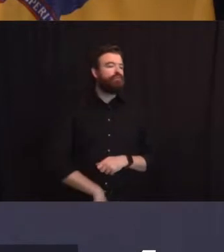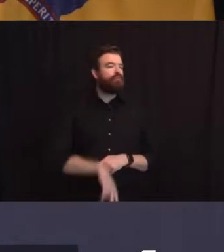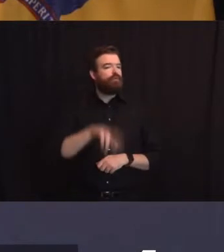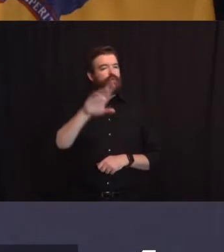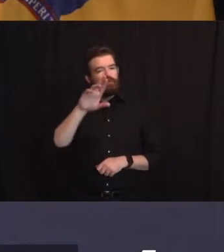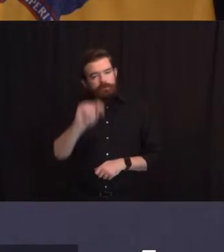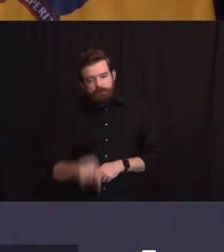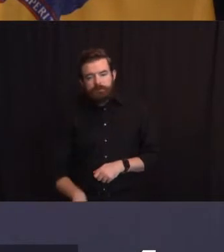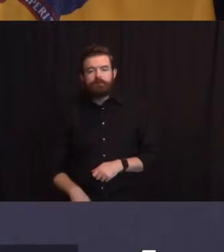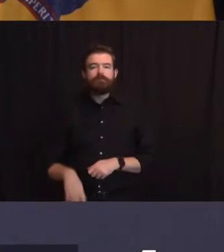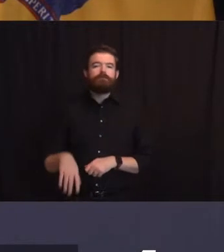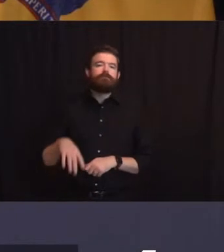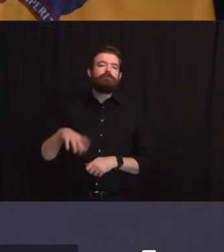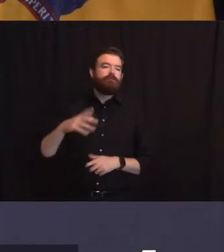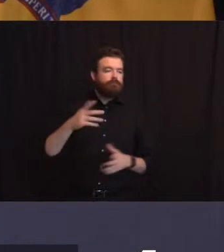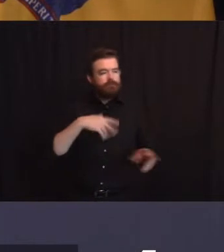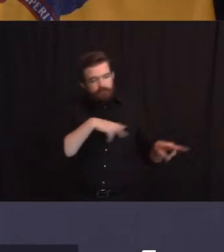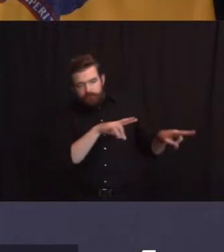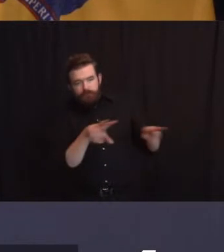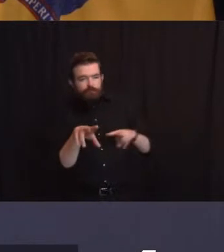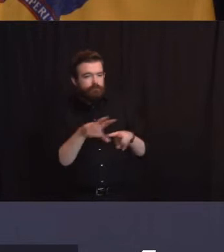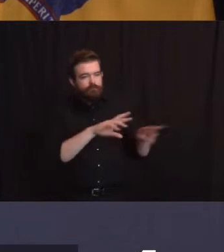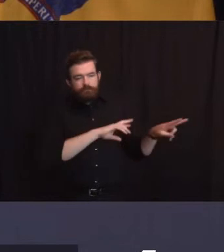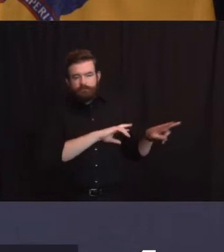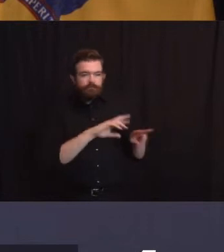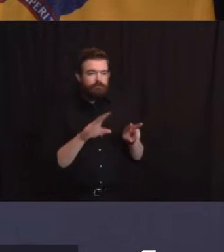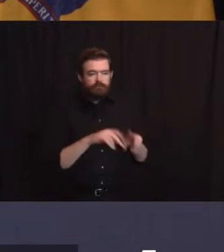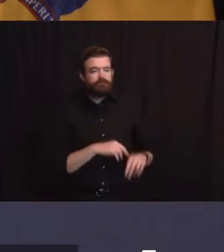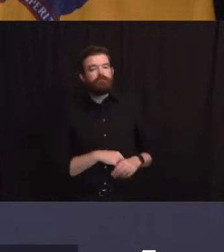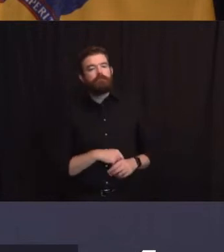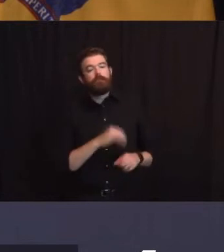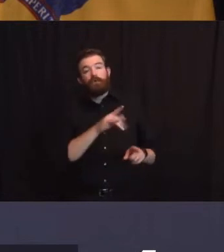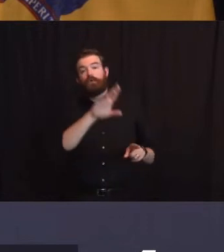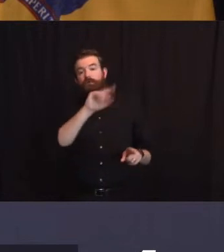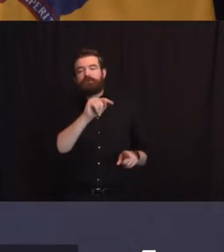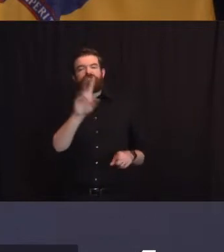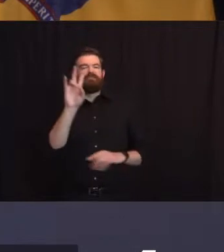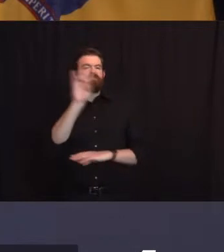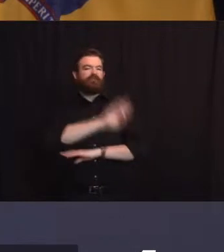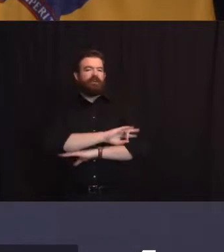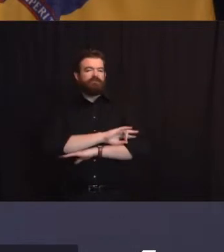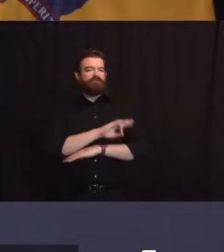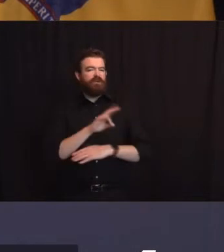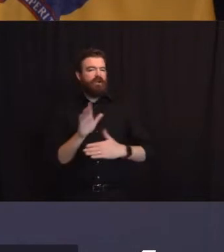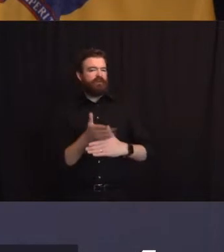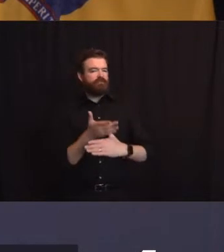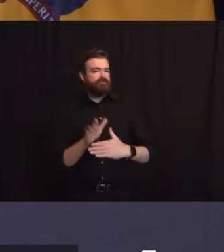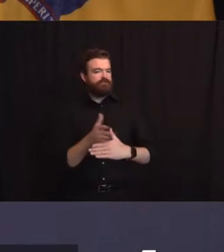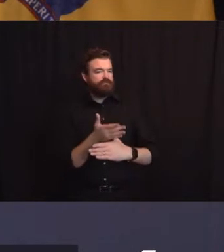because it's a 7-day rolling average. You look at the variance, I mean, there's a whole